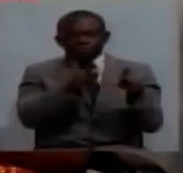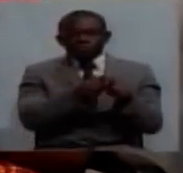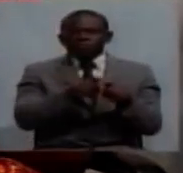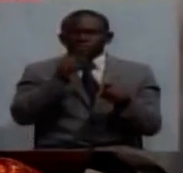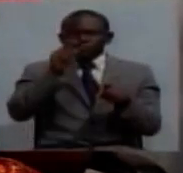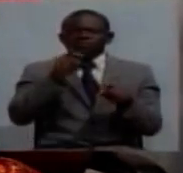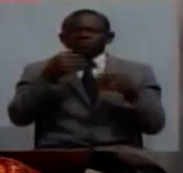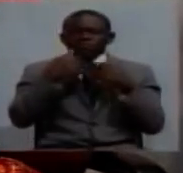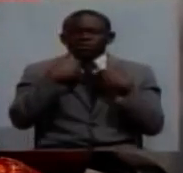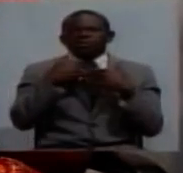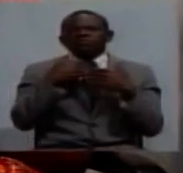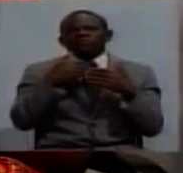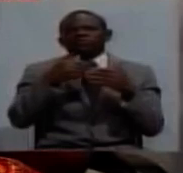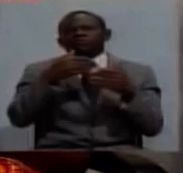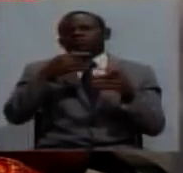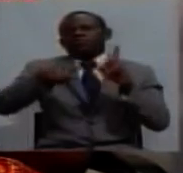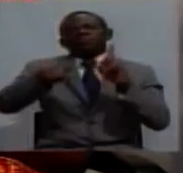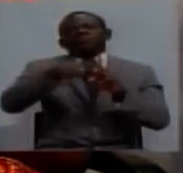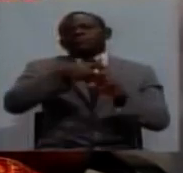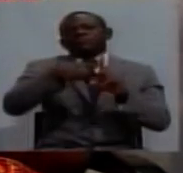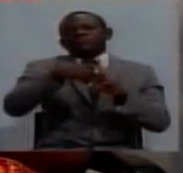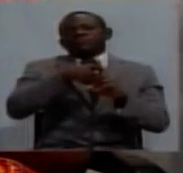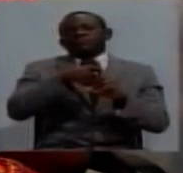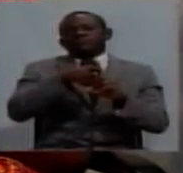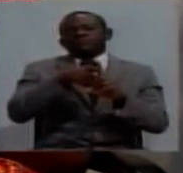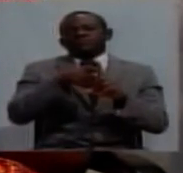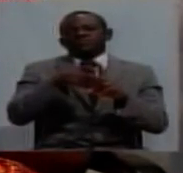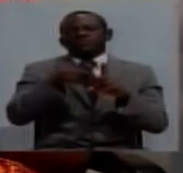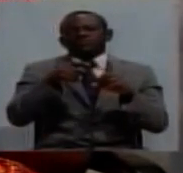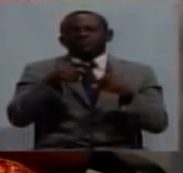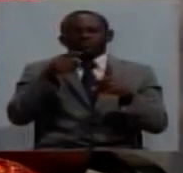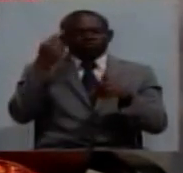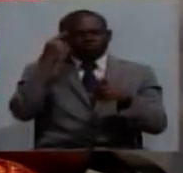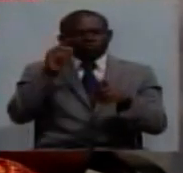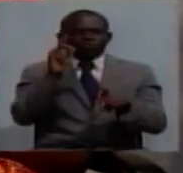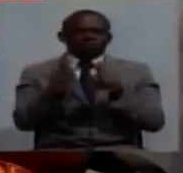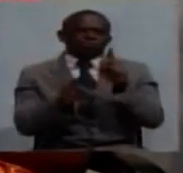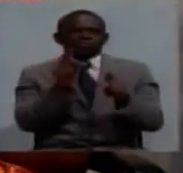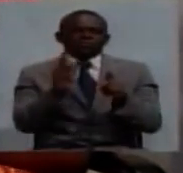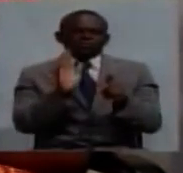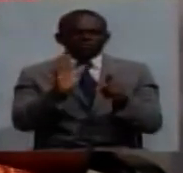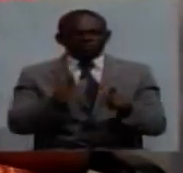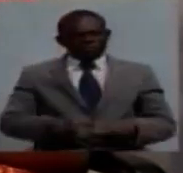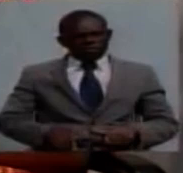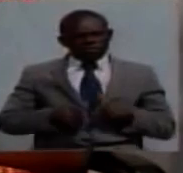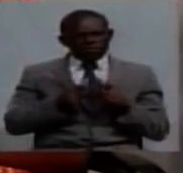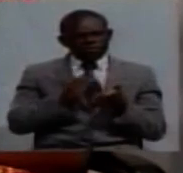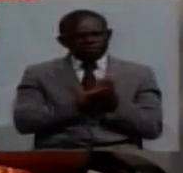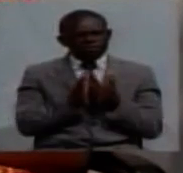people? So we're trying to make our colleagues in the ministries realize that, for example, if I'm